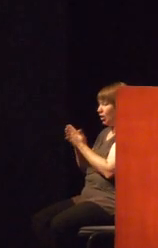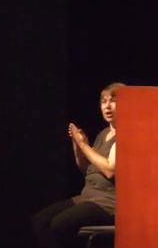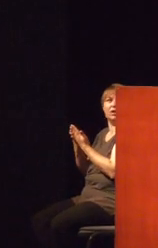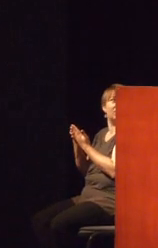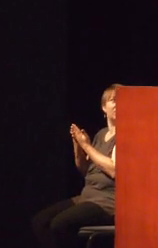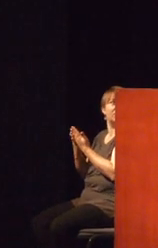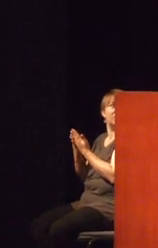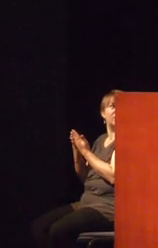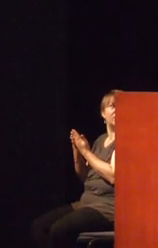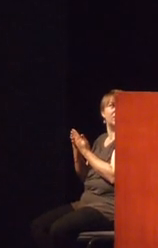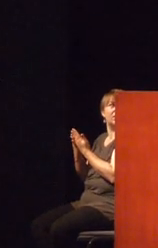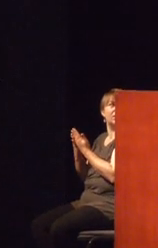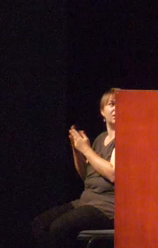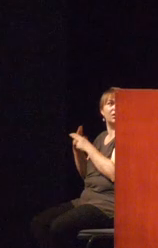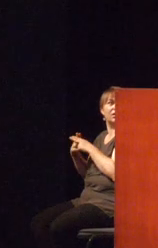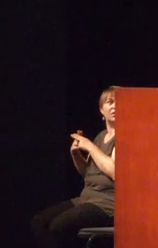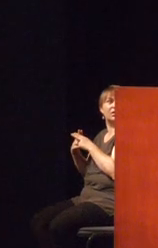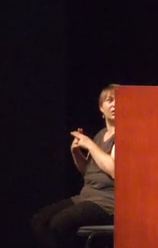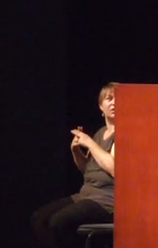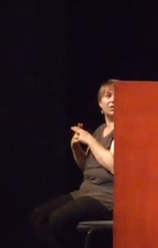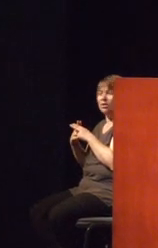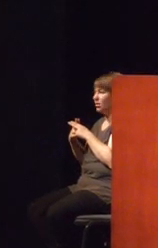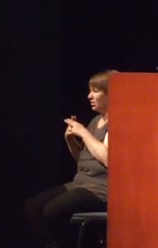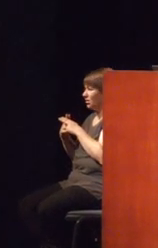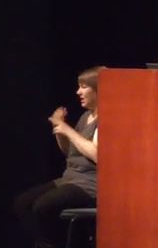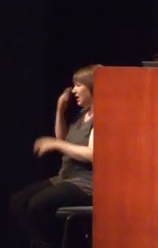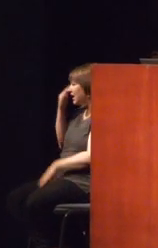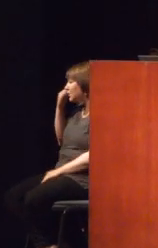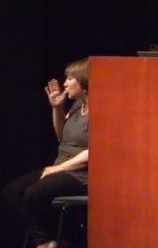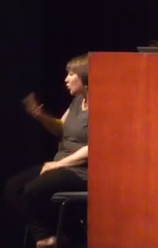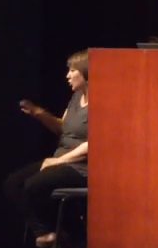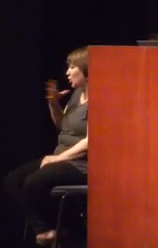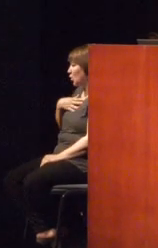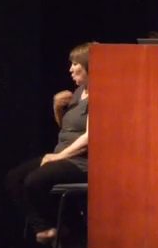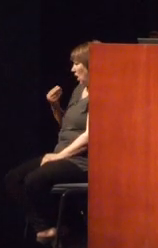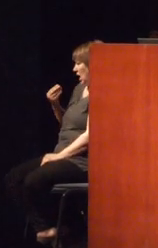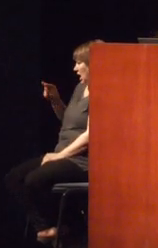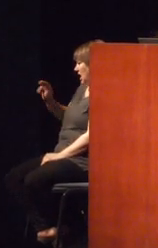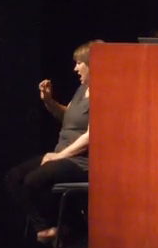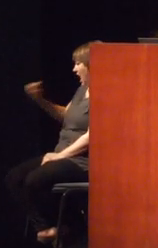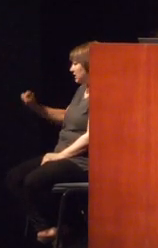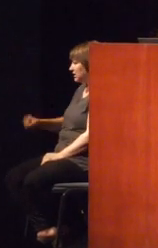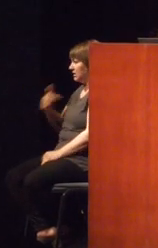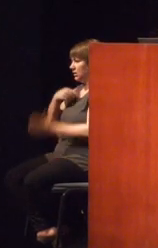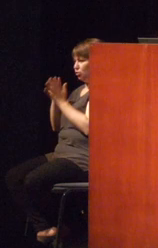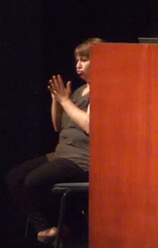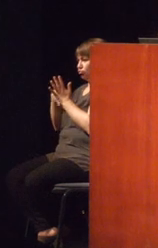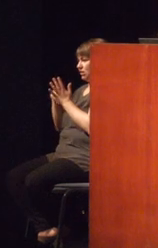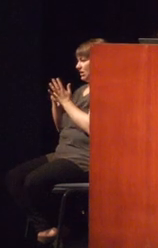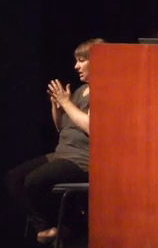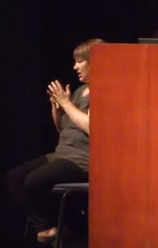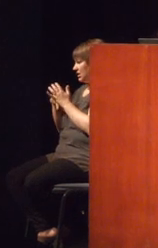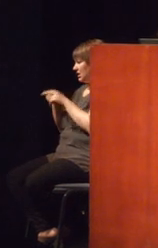it was by Janet Helms, and it was something about getting to know your whiteness or something. And I was reading on the subway in New York City, and I